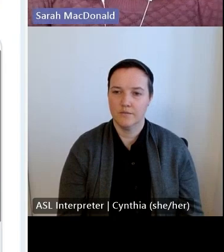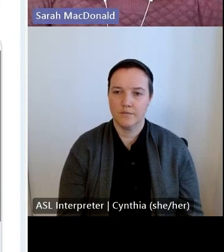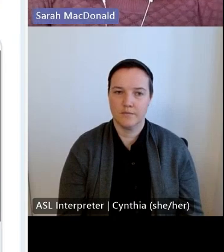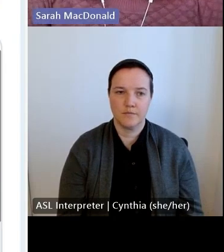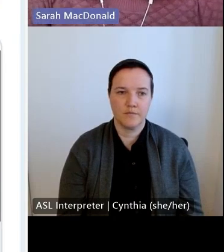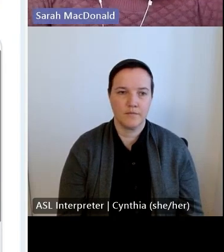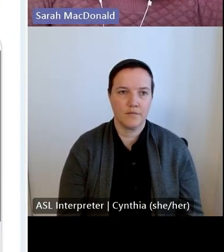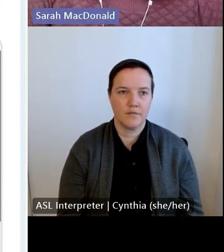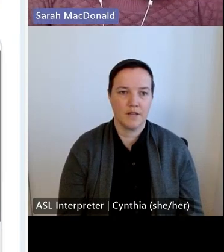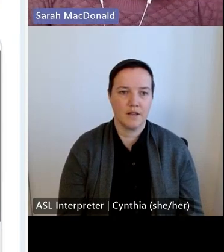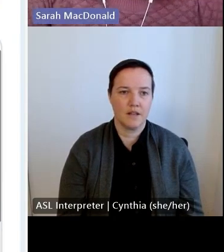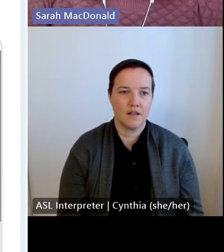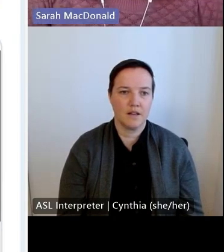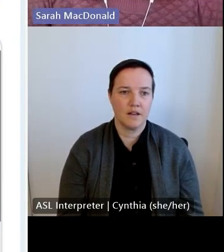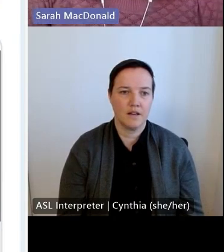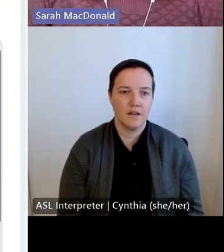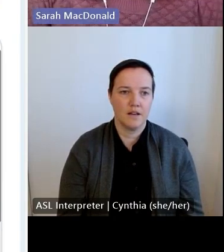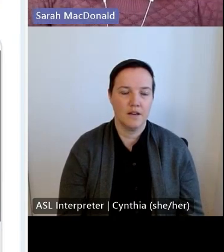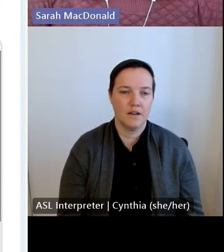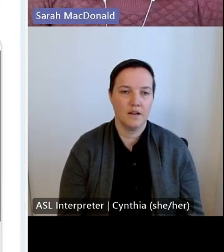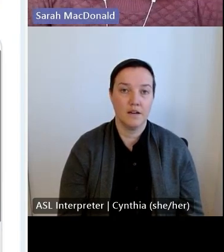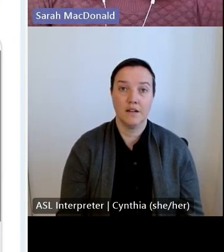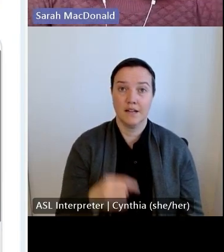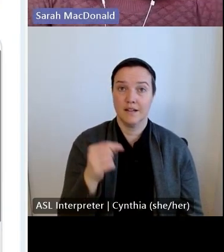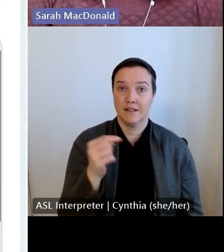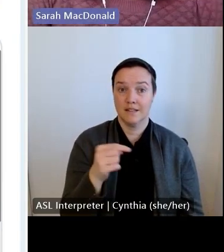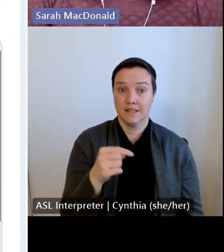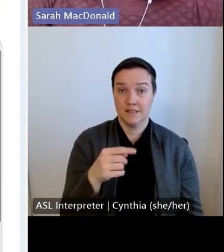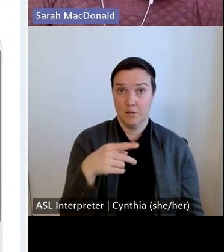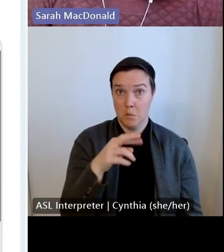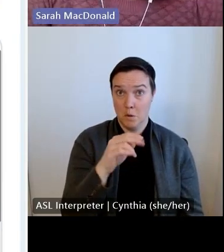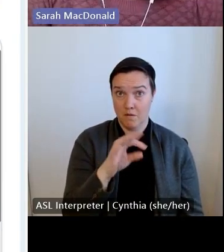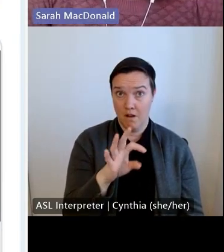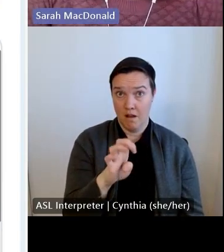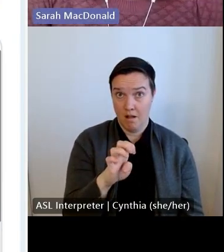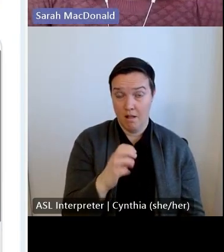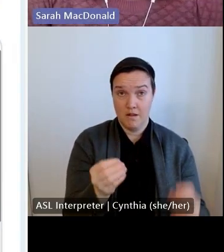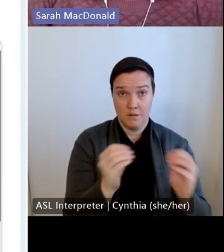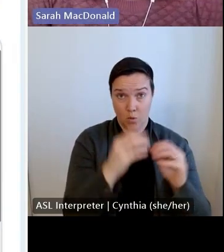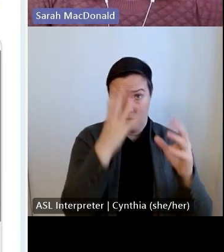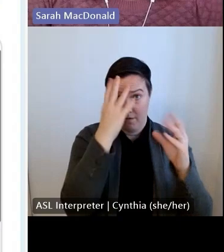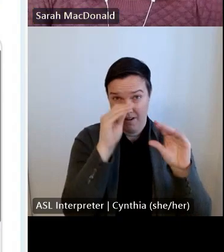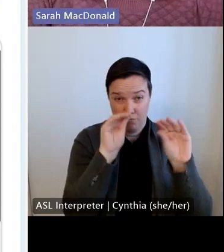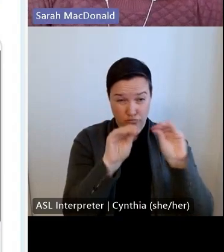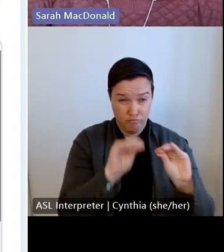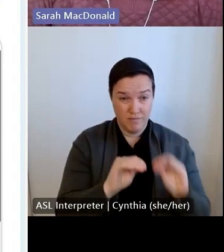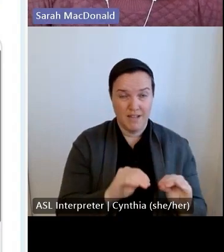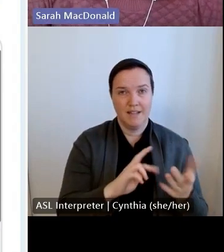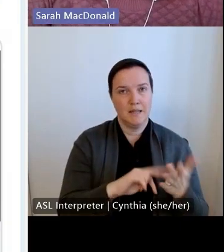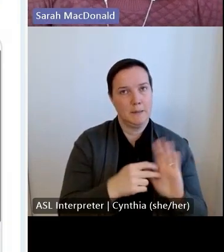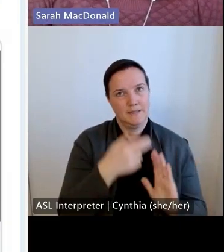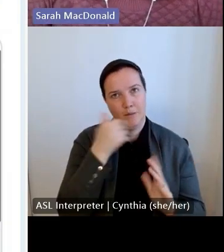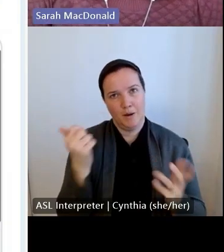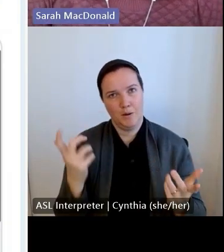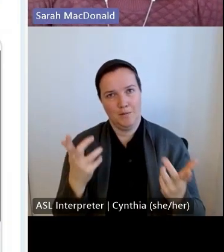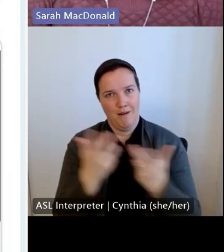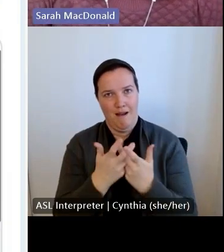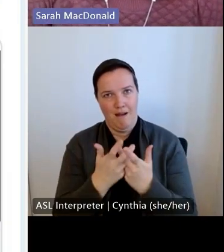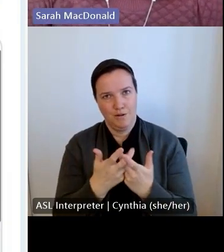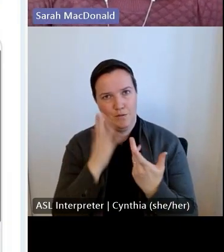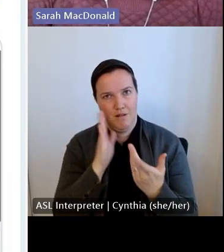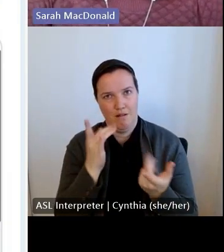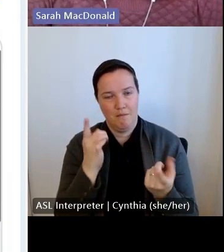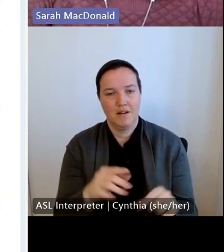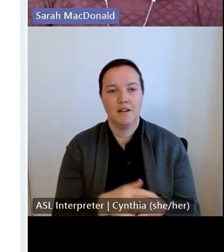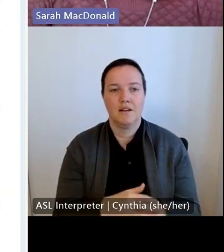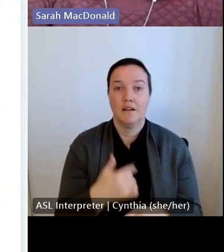The more thorough the platform, the more thorough the profile, the better the matches. So as a job seeker,